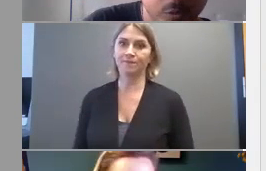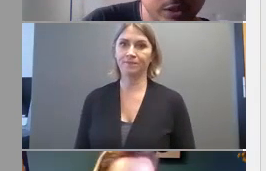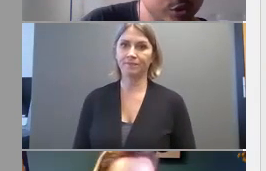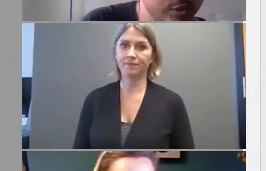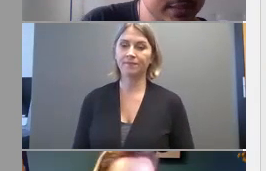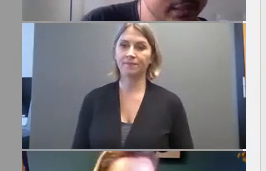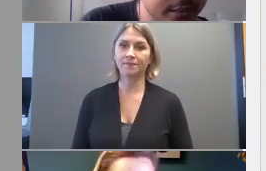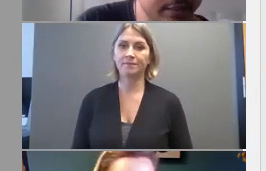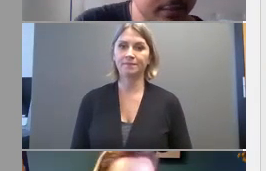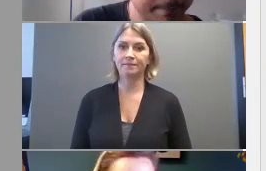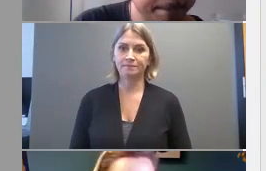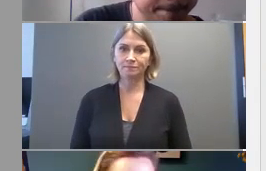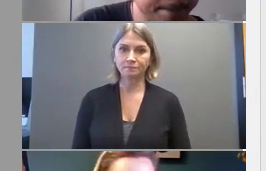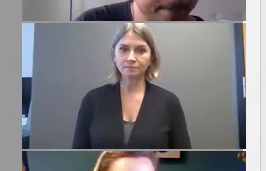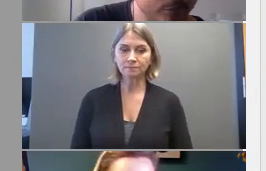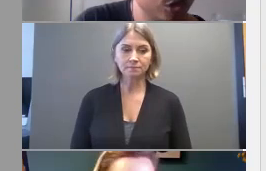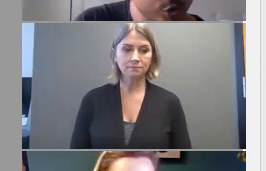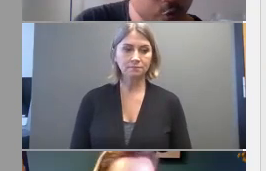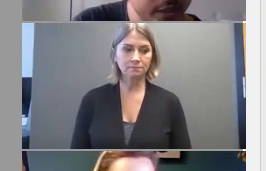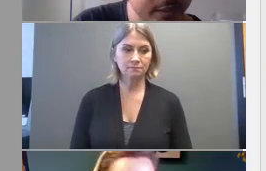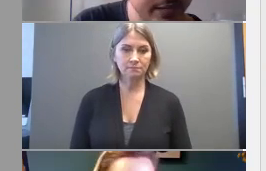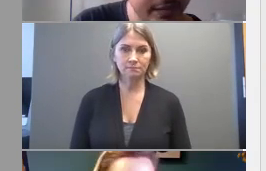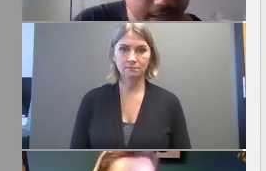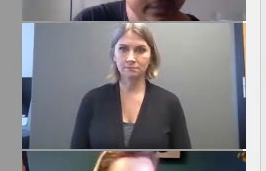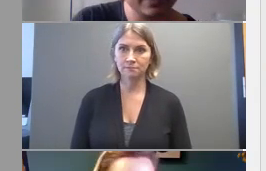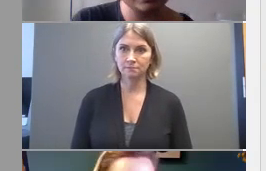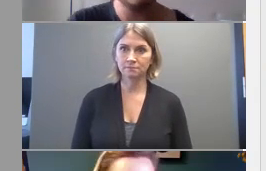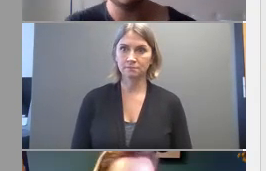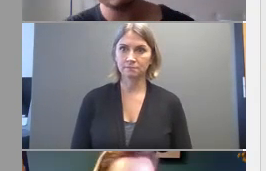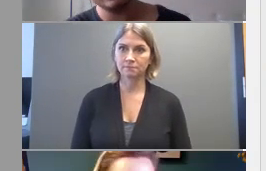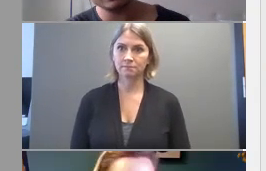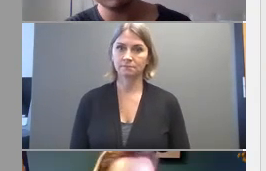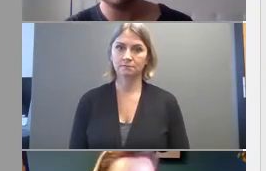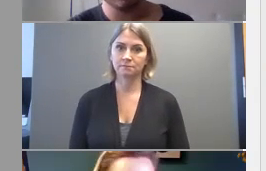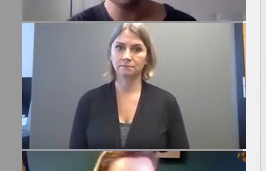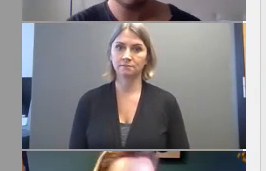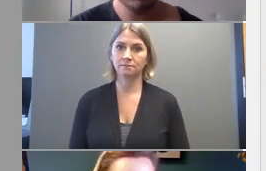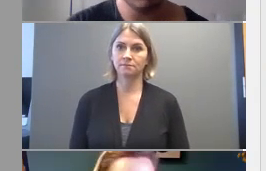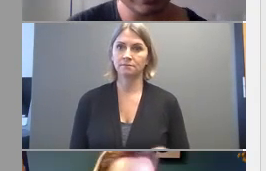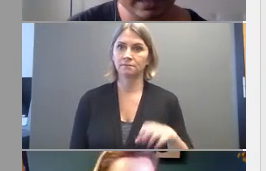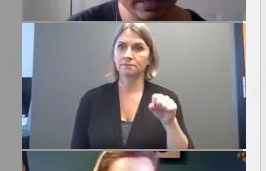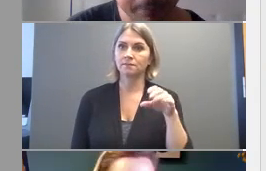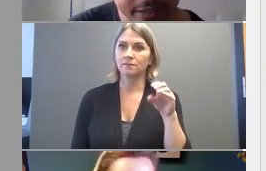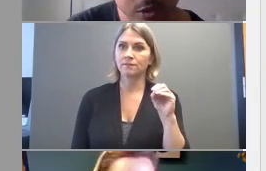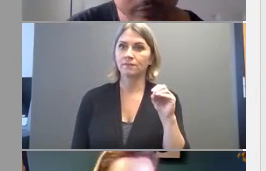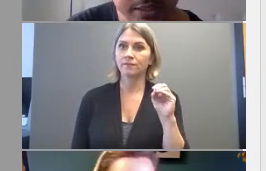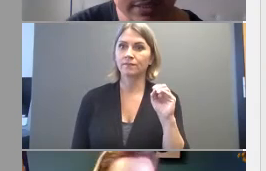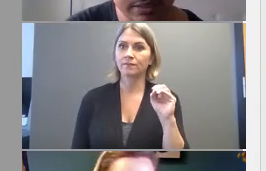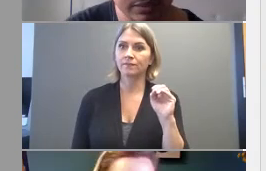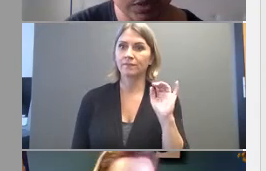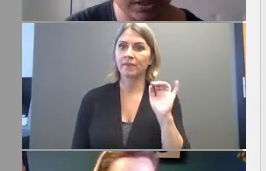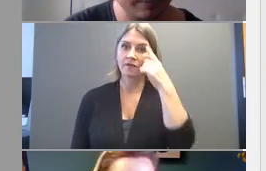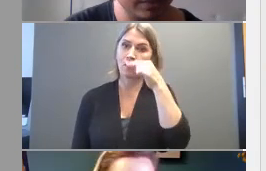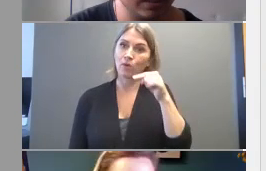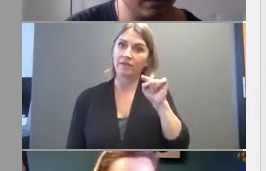right? Okay, so you guys are correct. No, no, you were correct. And another SCC is being formed, but in place of